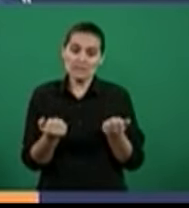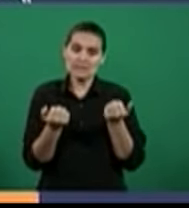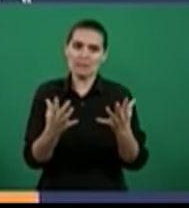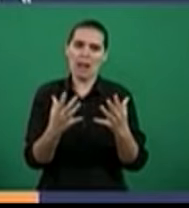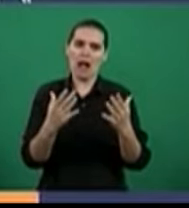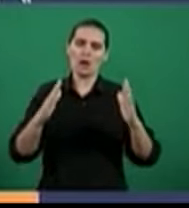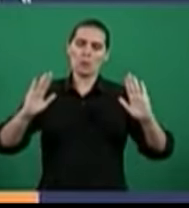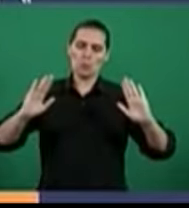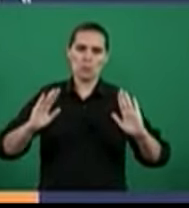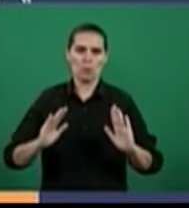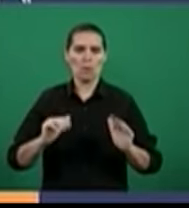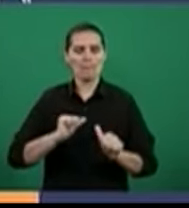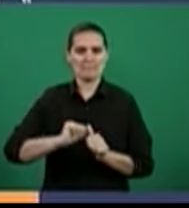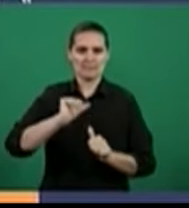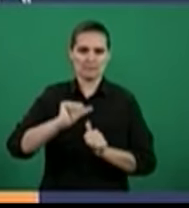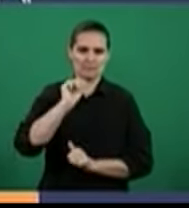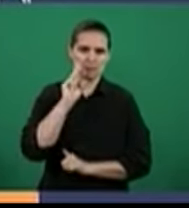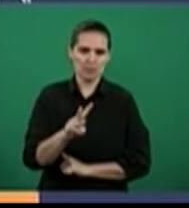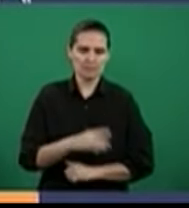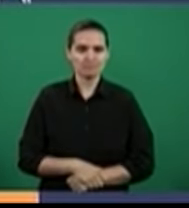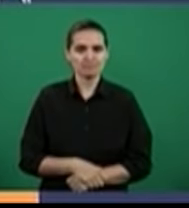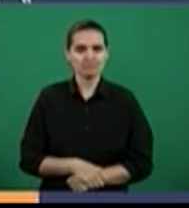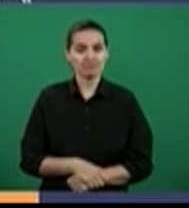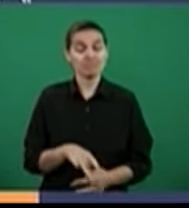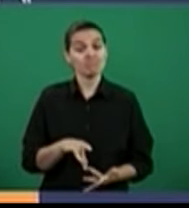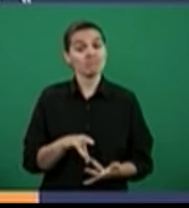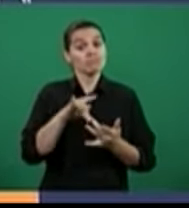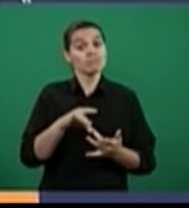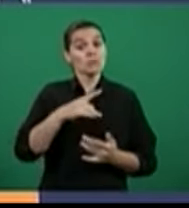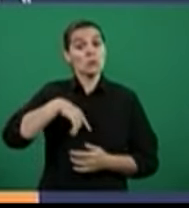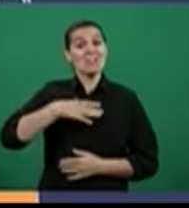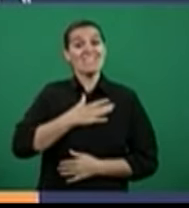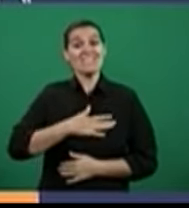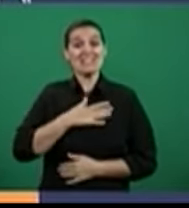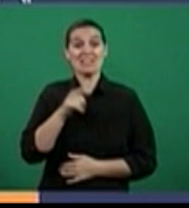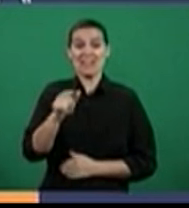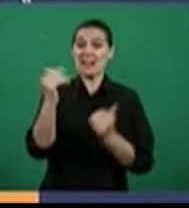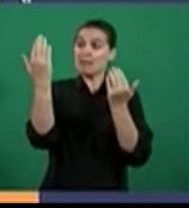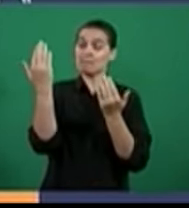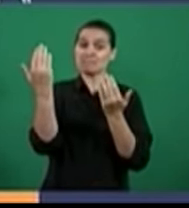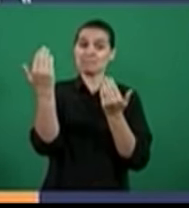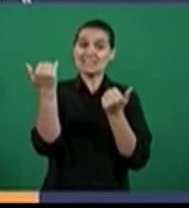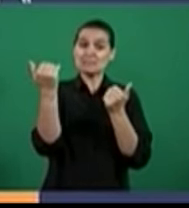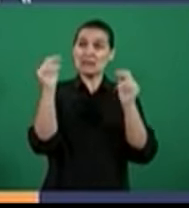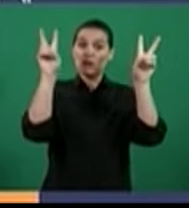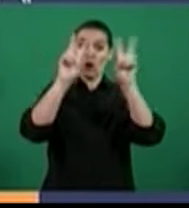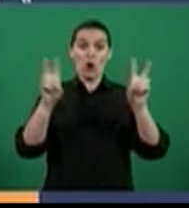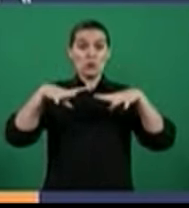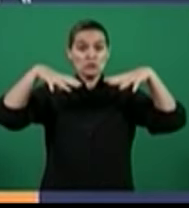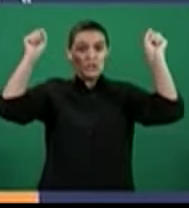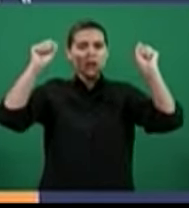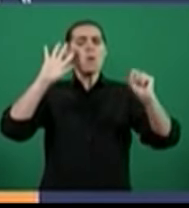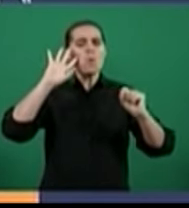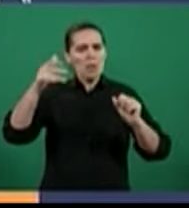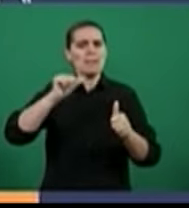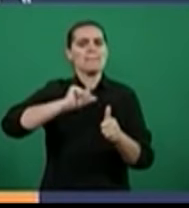supply-side constraints relax. In particular, we expect the load shedding burden will ease